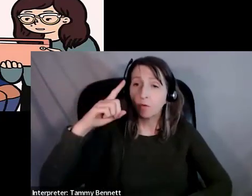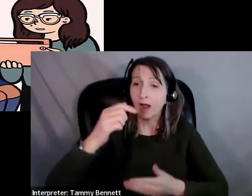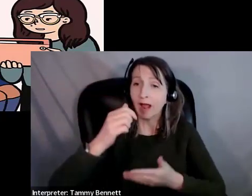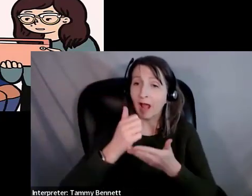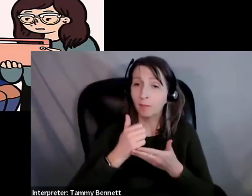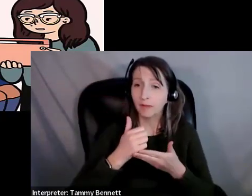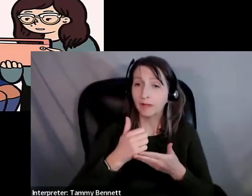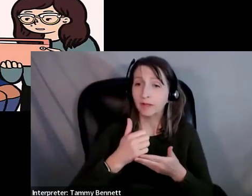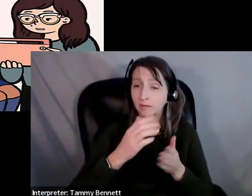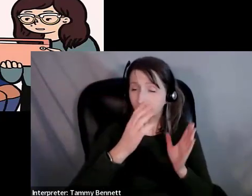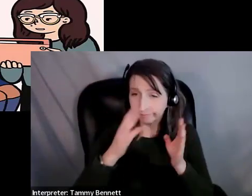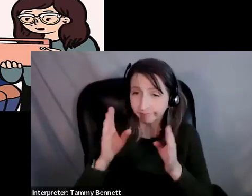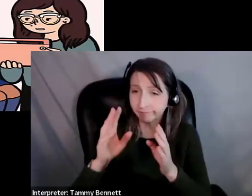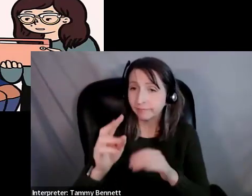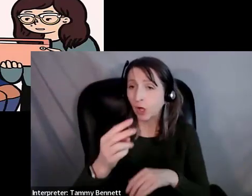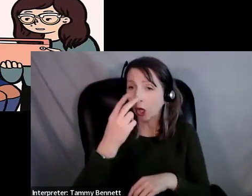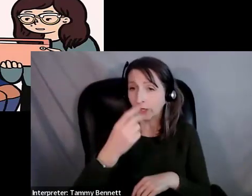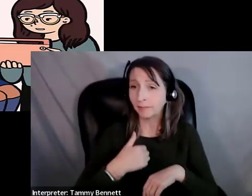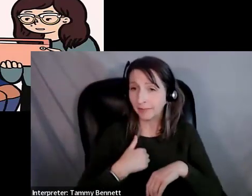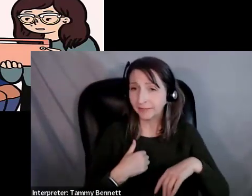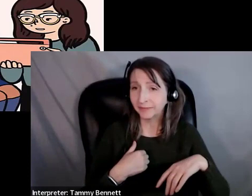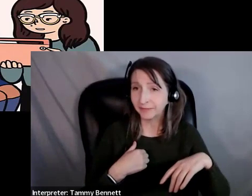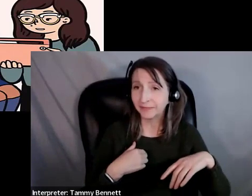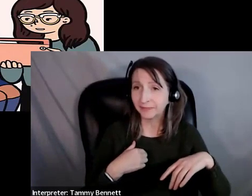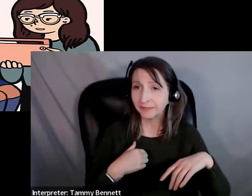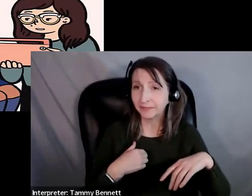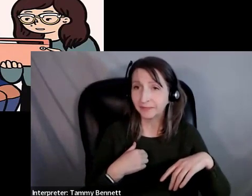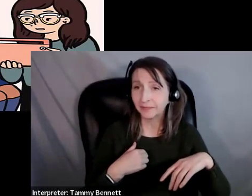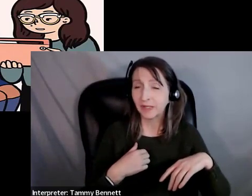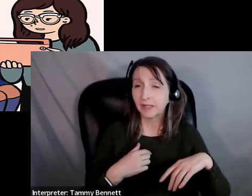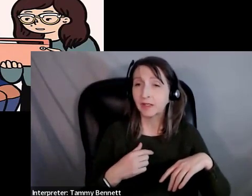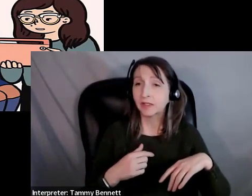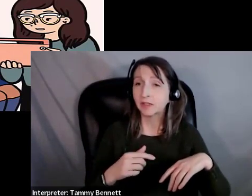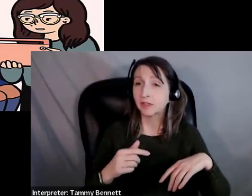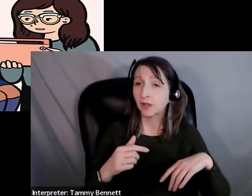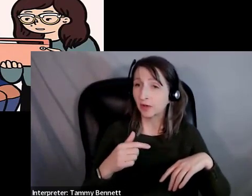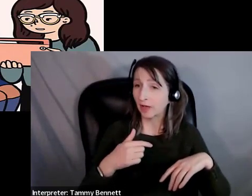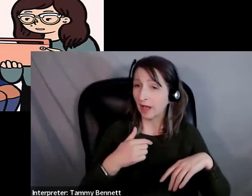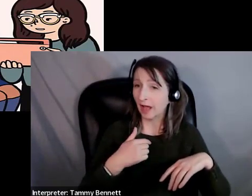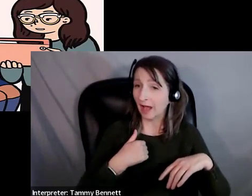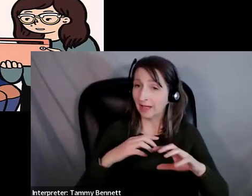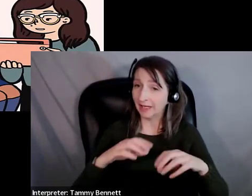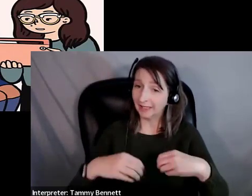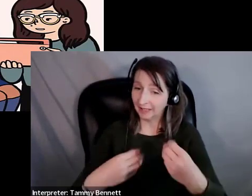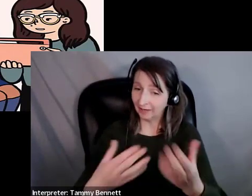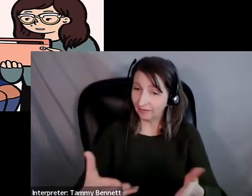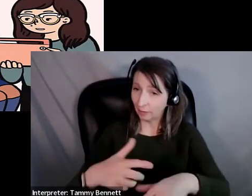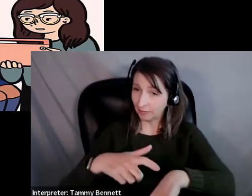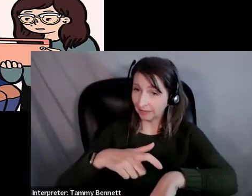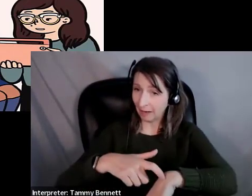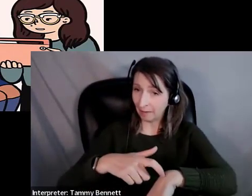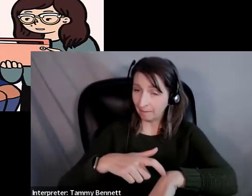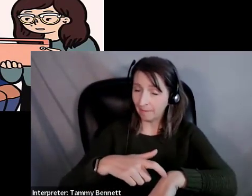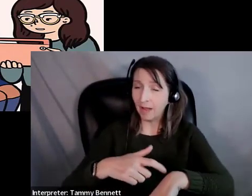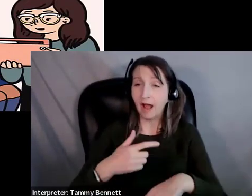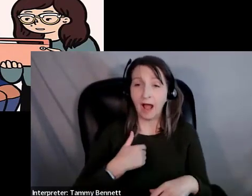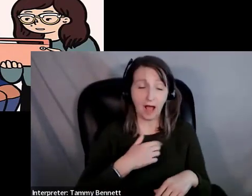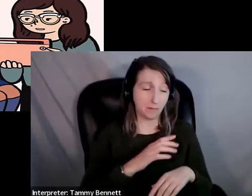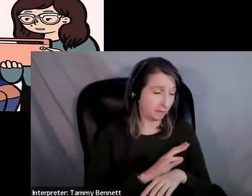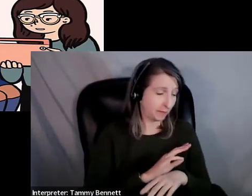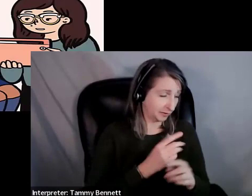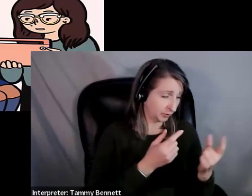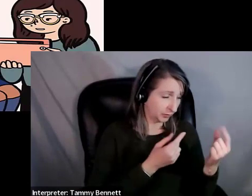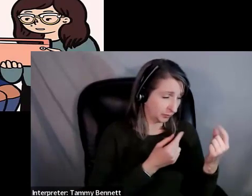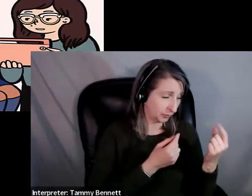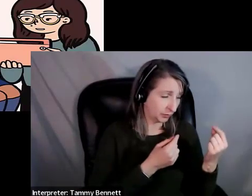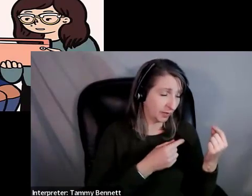someone's attention and, you know, me giving them that time. So I'm doing something else. I'm not putting pressure on them. And then as they have